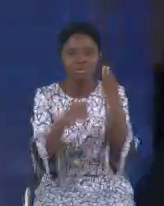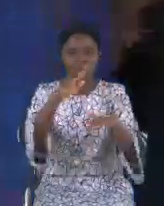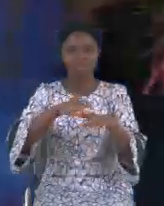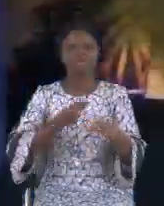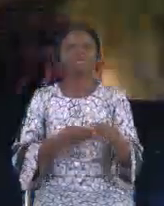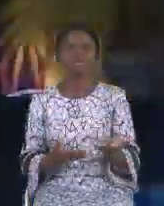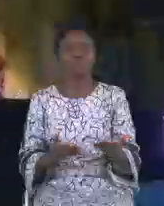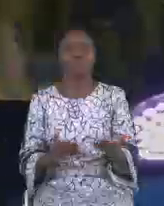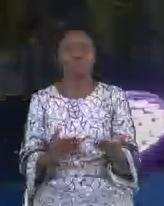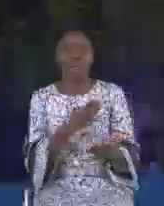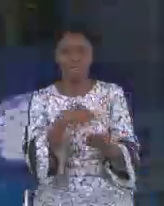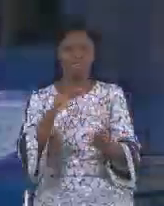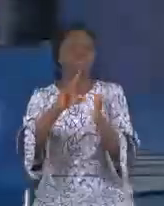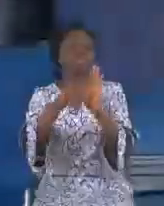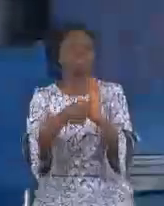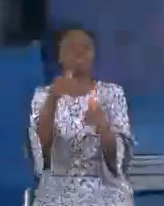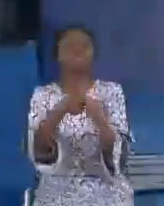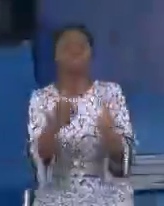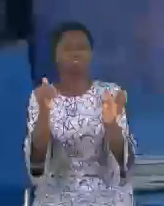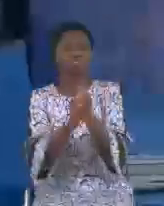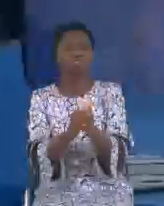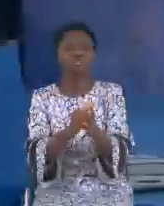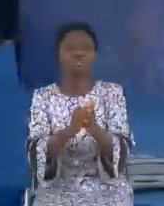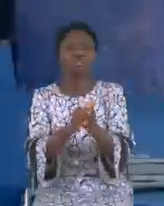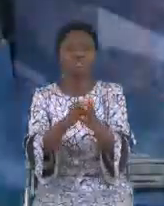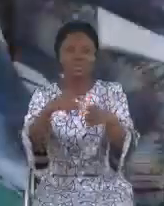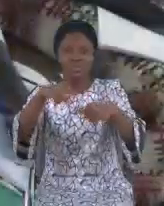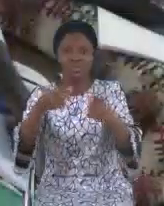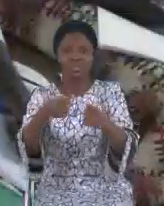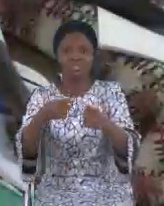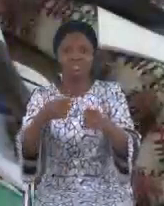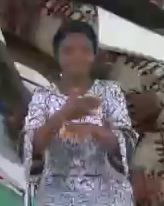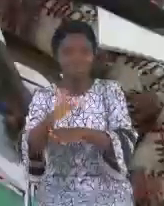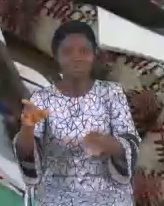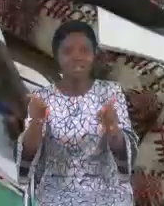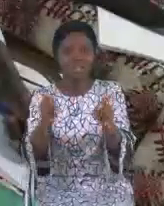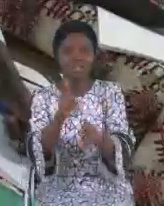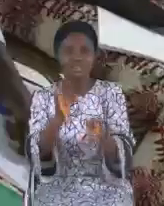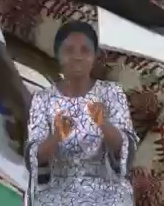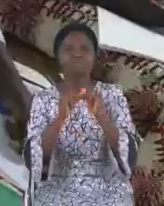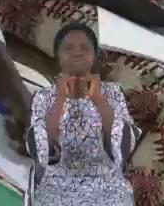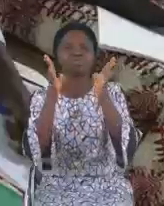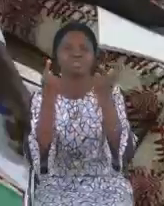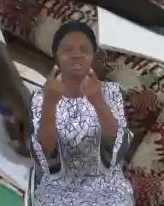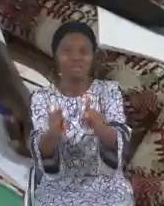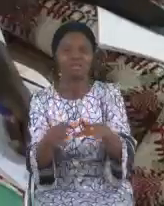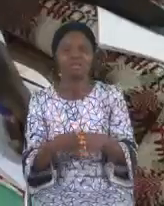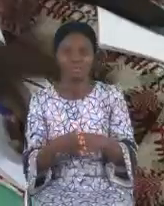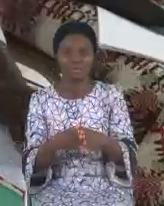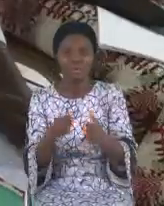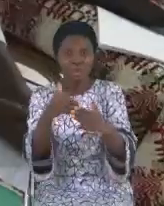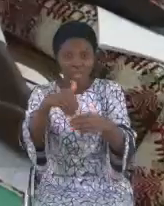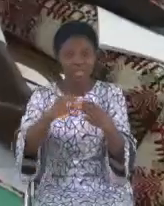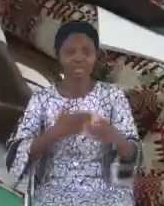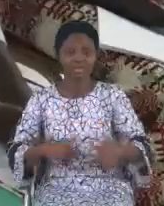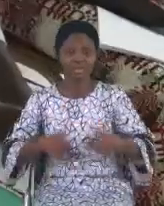went like nothing had happened. In our lives, before we met Christ, in our lives, before